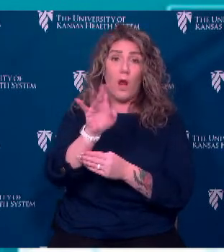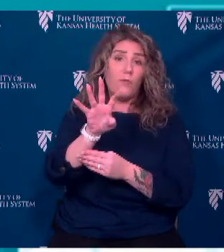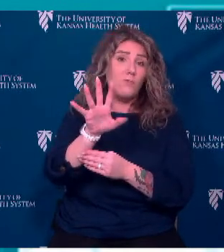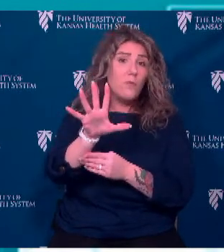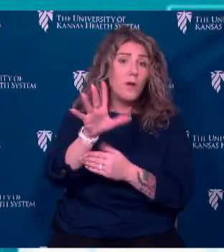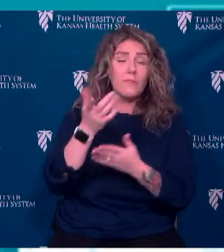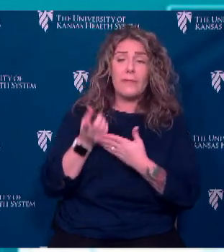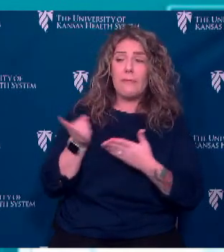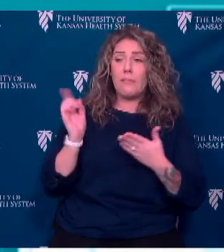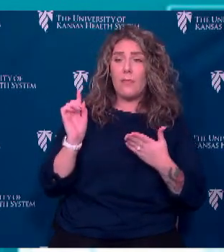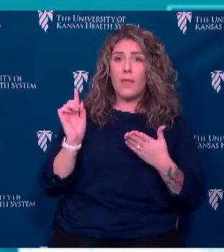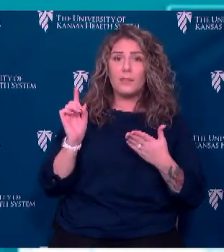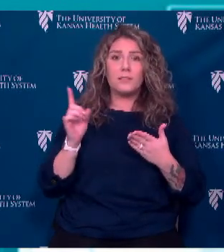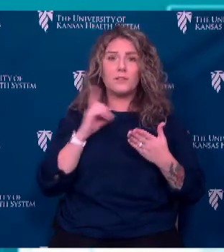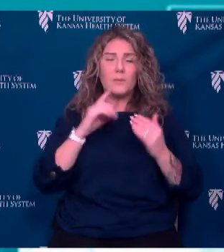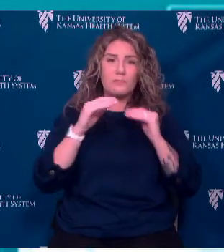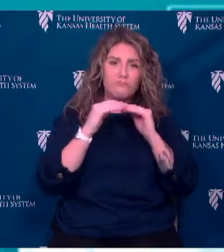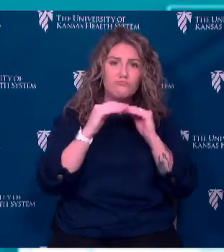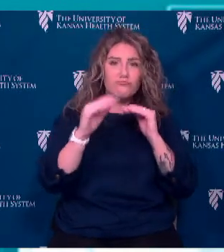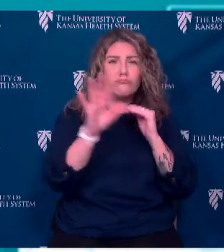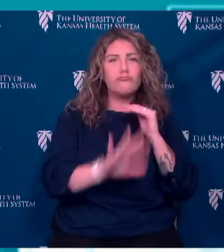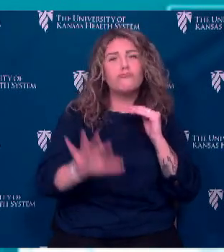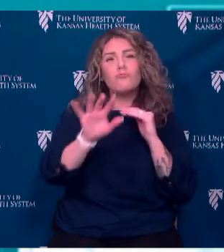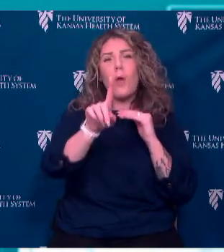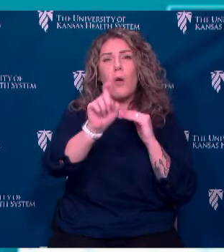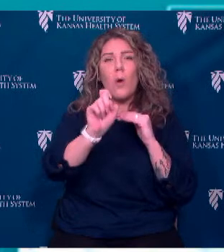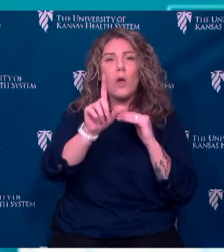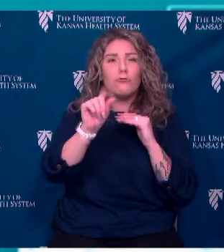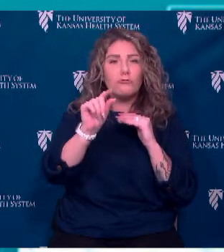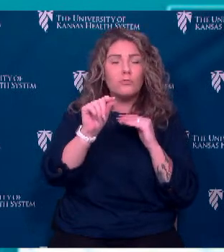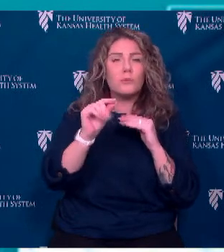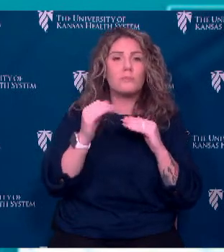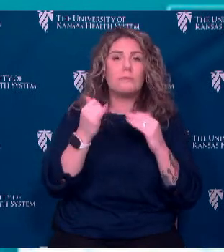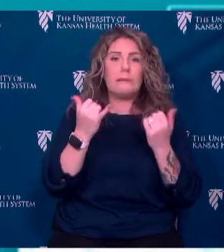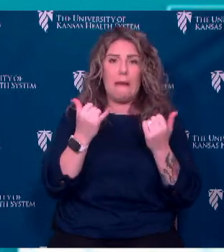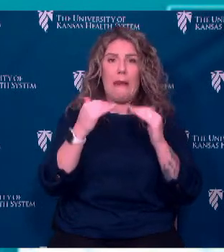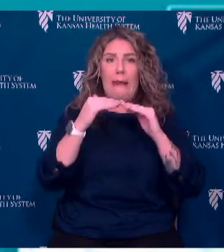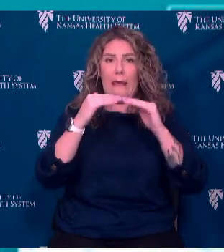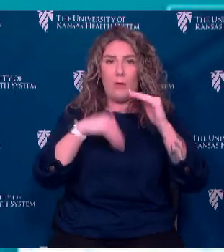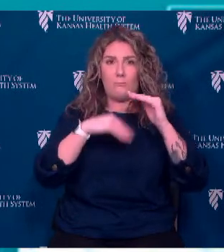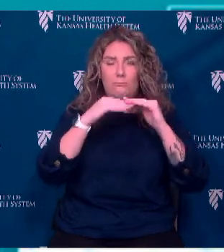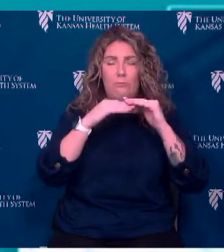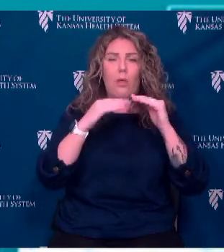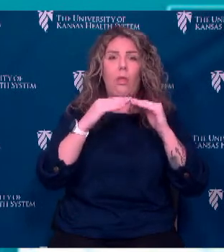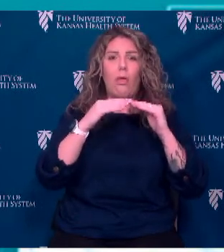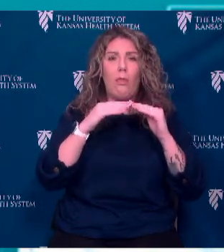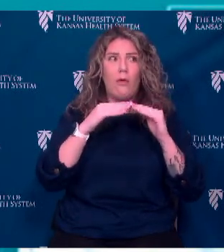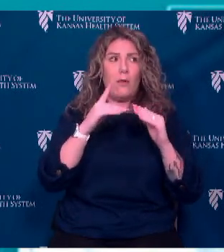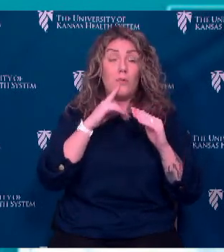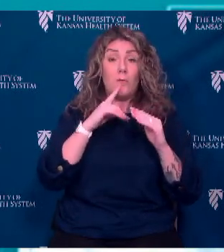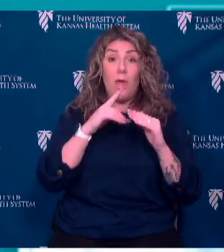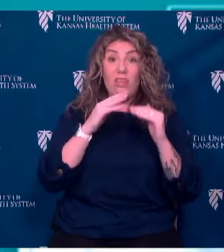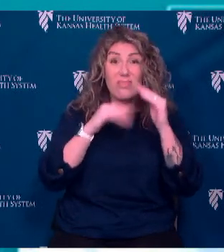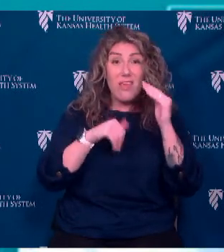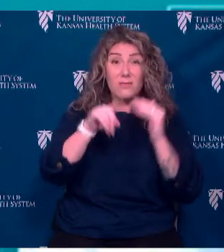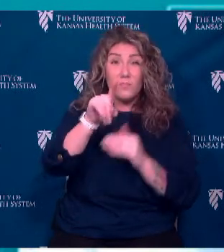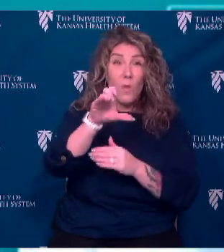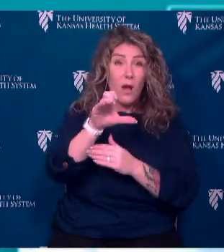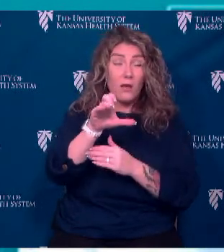week we were kind of plateaued at around 120, and now we're under 100 for the first time in several weeks.